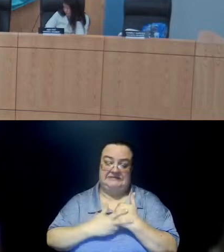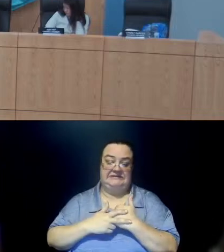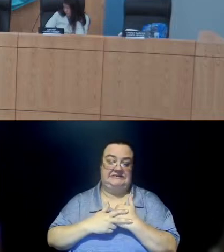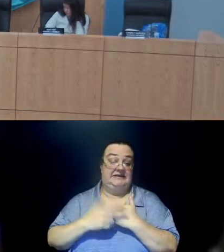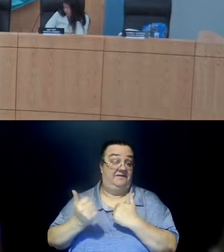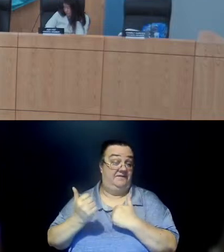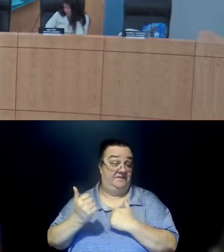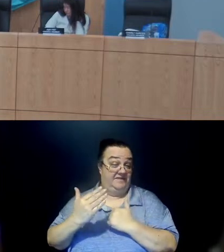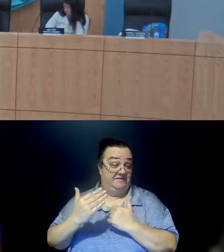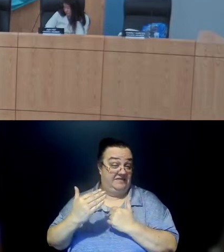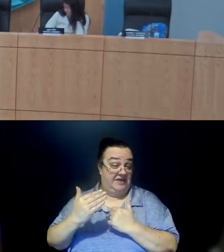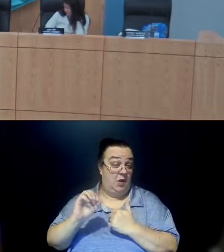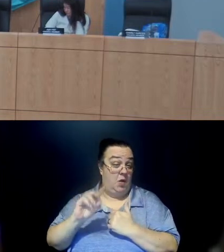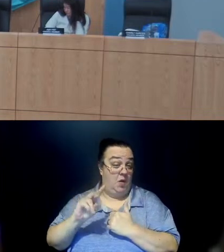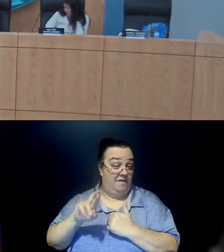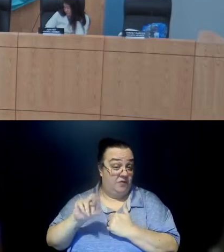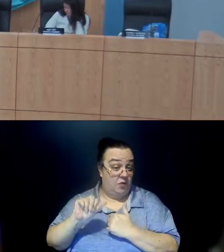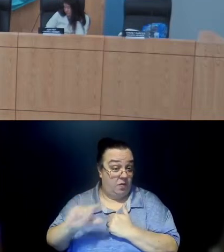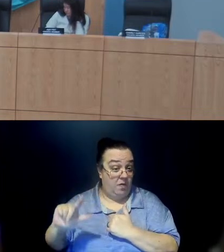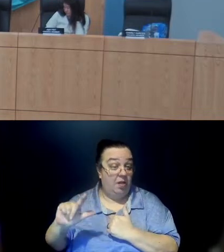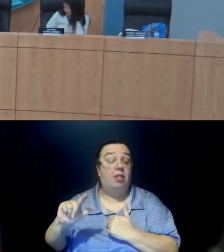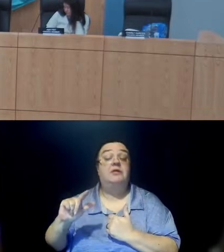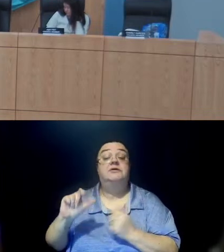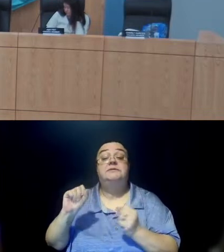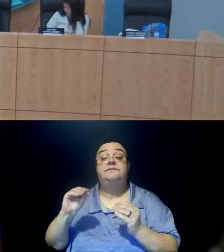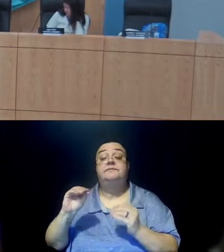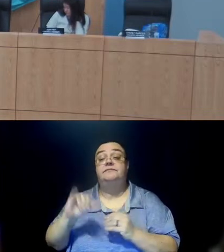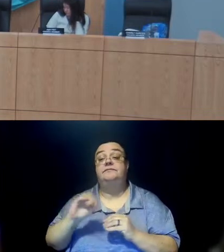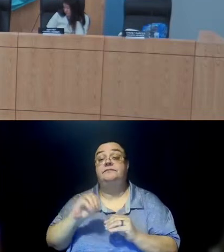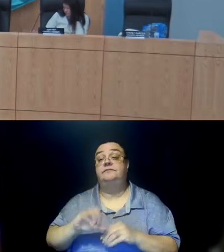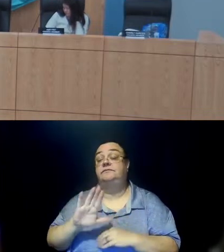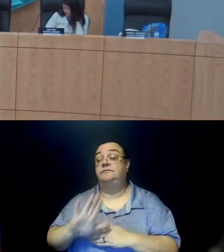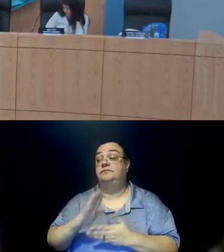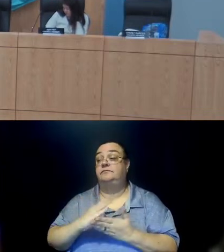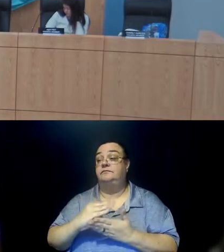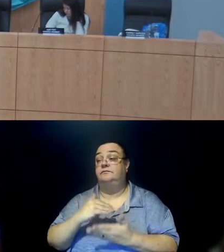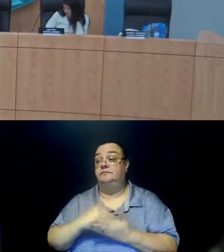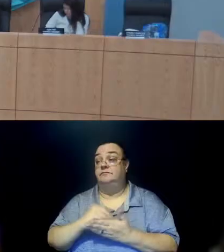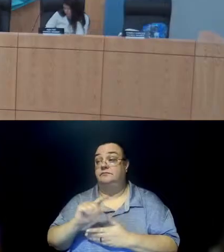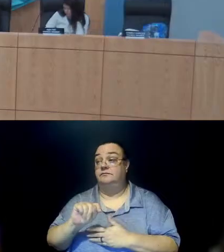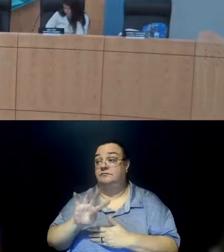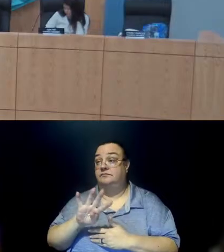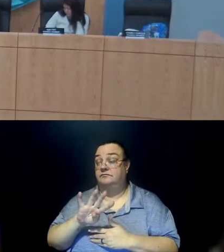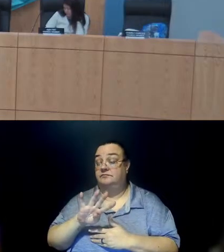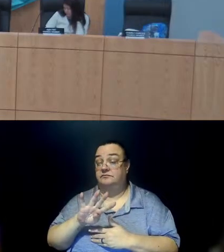overall. And so that put your budget at